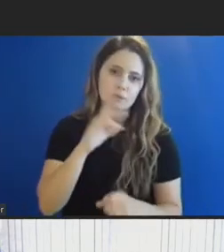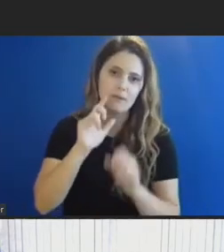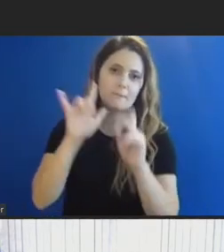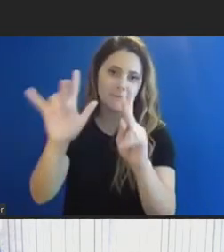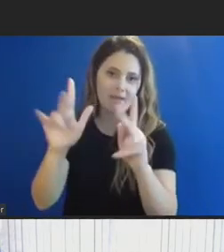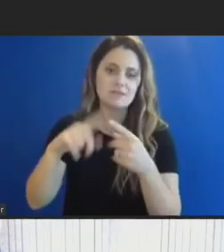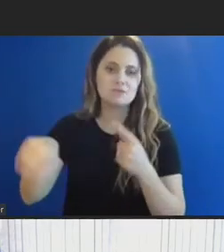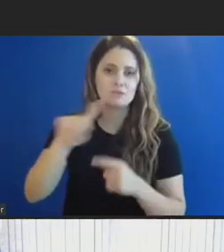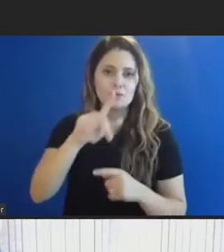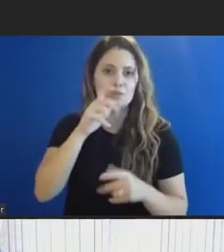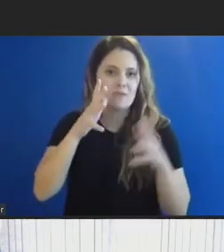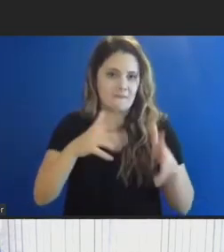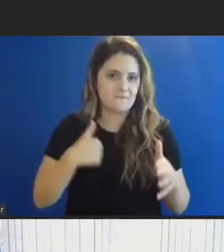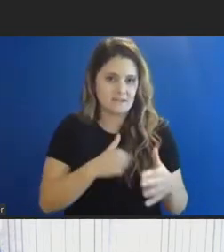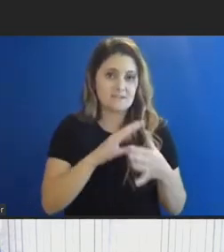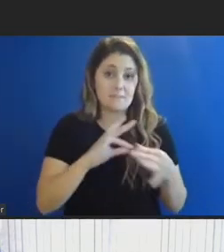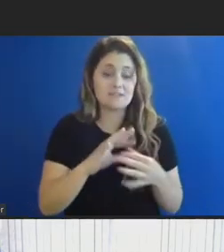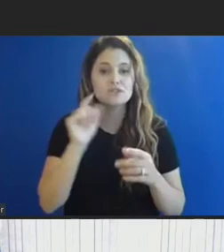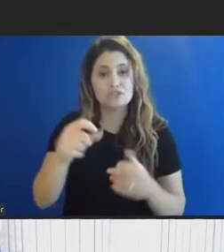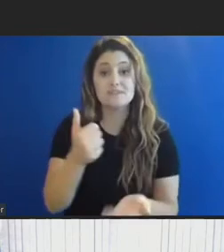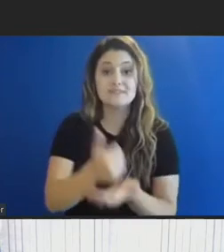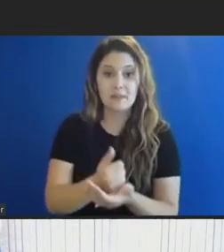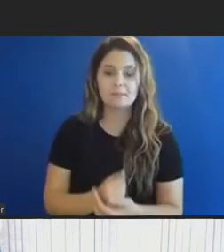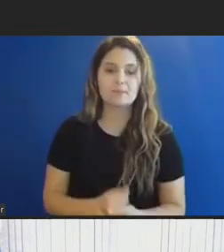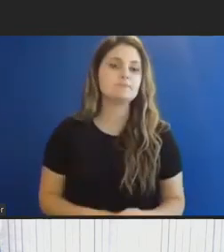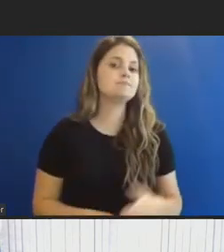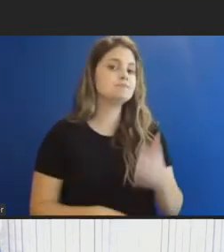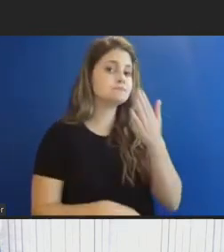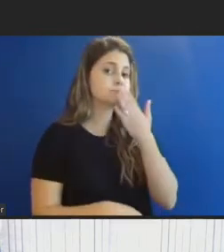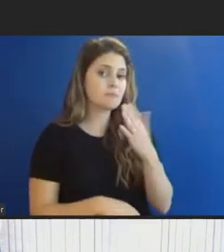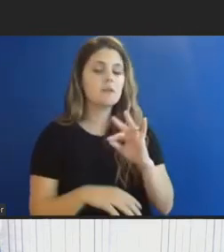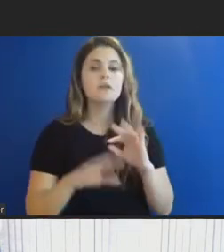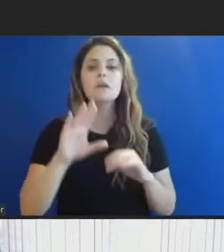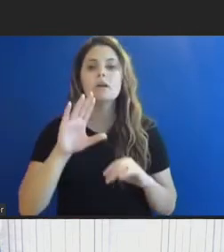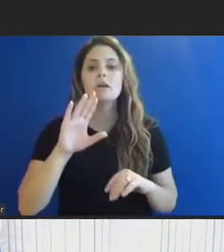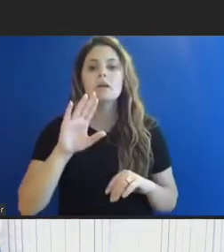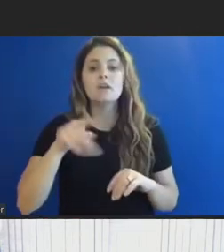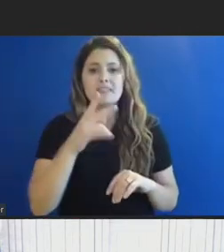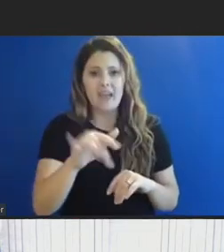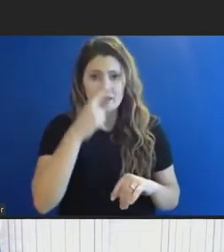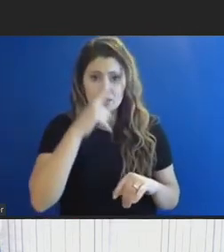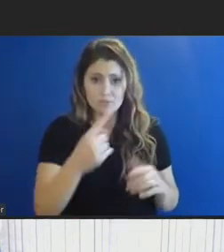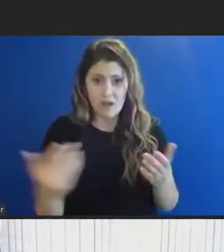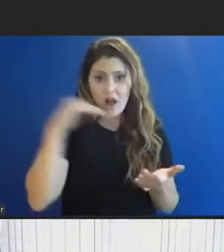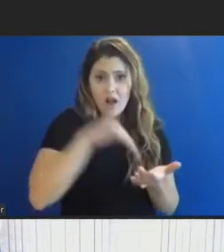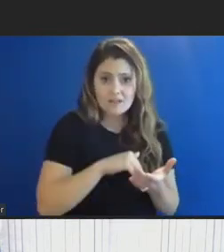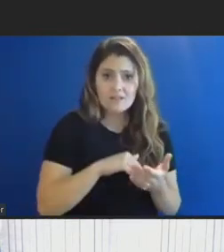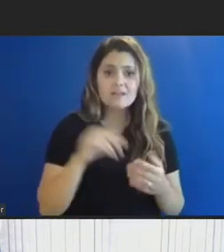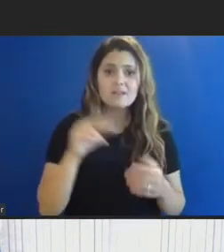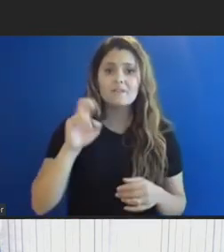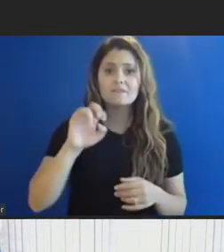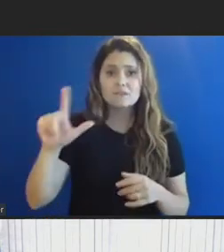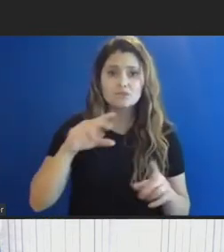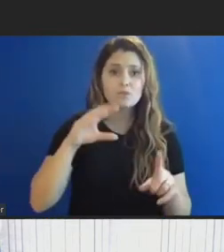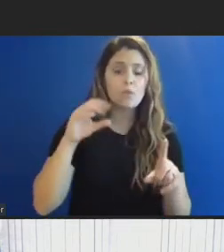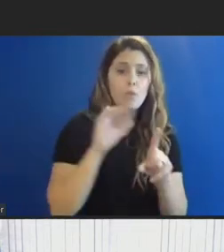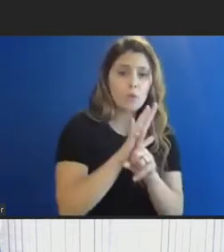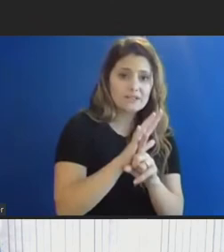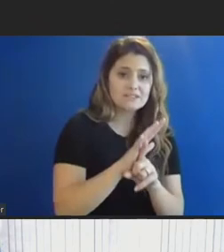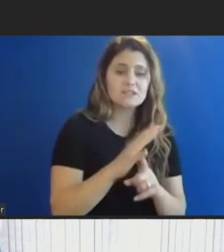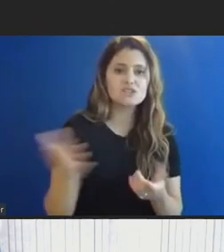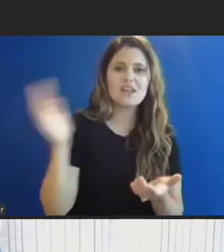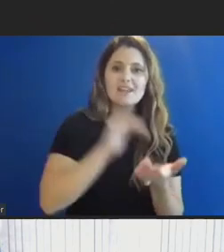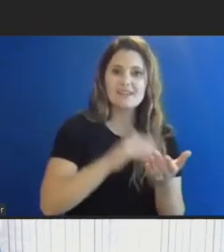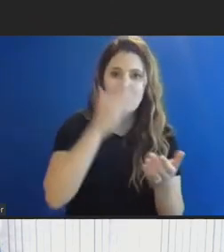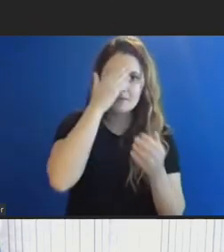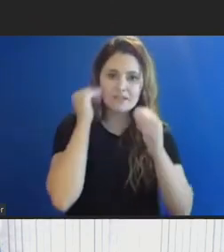anyone who has left us a message and needs help. Kathy, would you consider redoing that virtual orientation